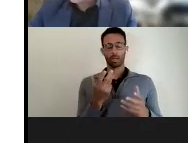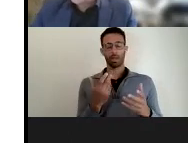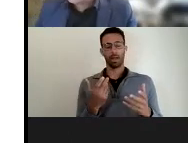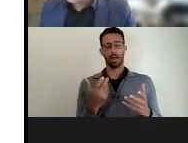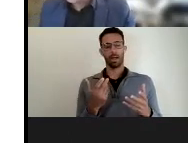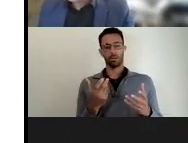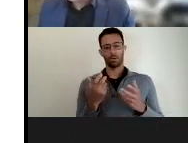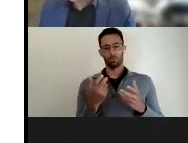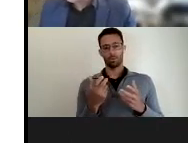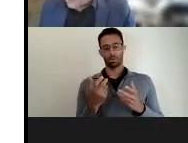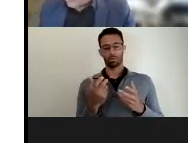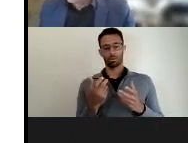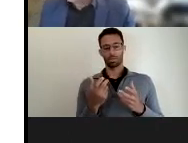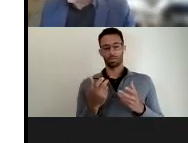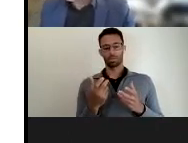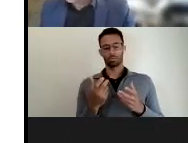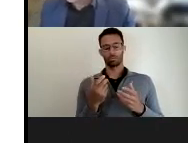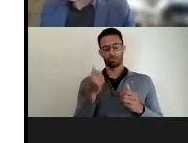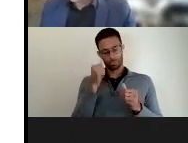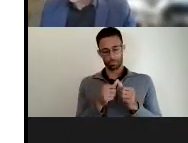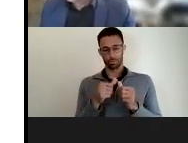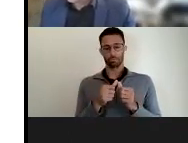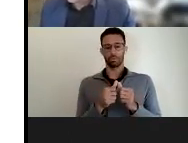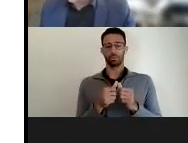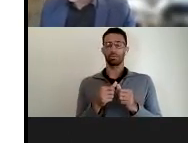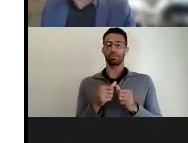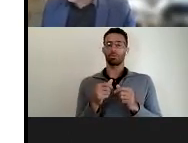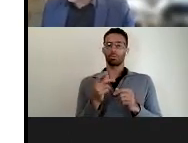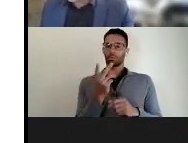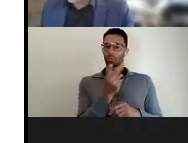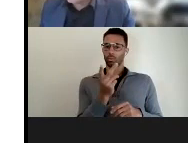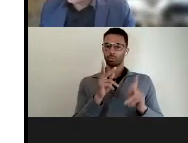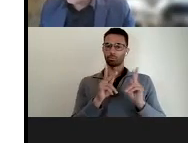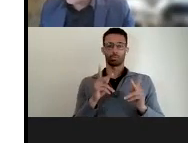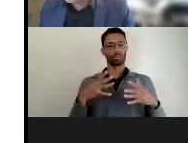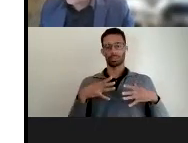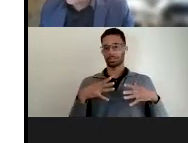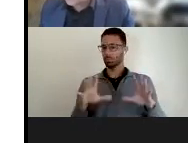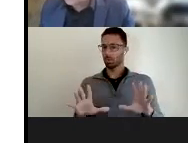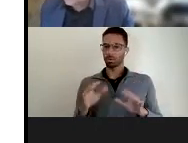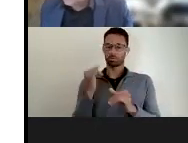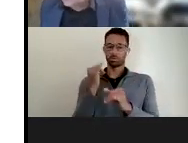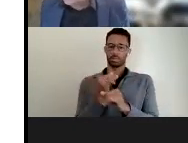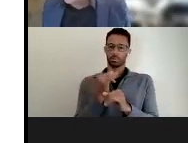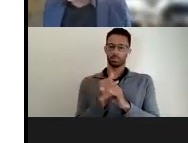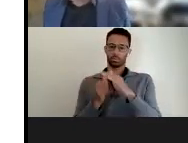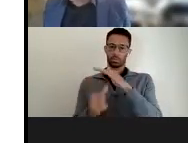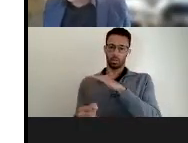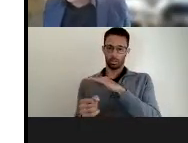two individuals who did not want to be institutionalized, which is why we're here. Next slide.